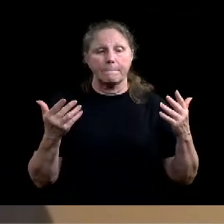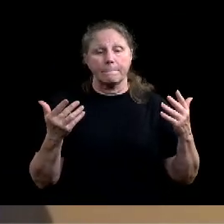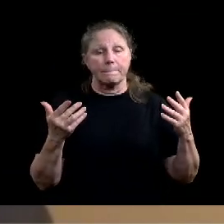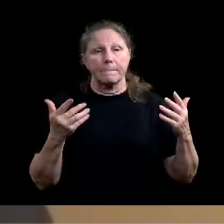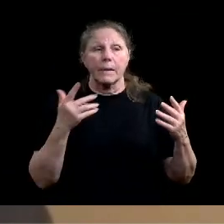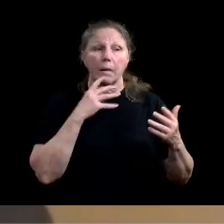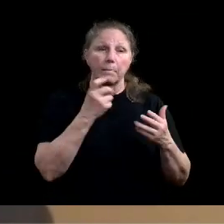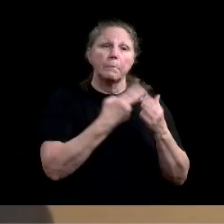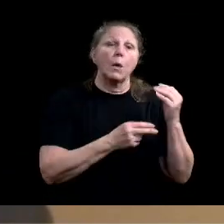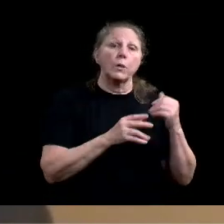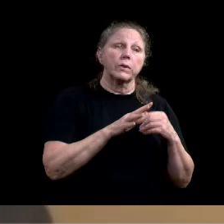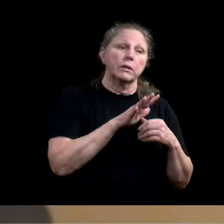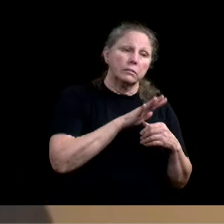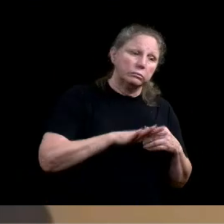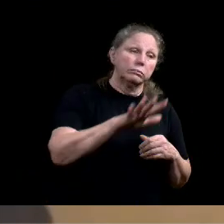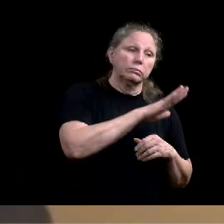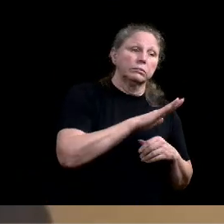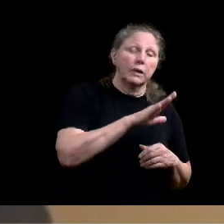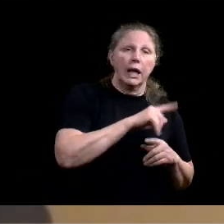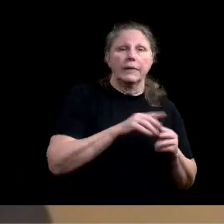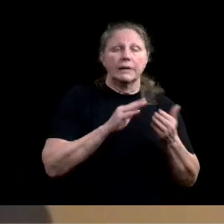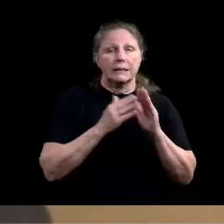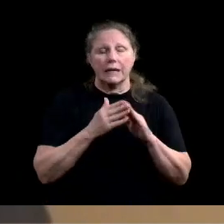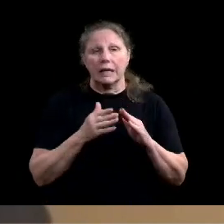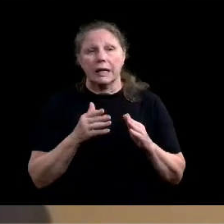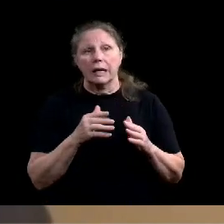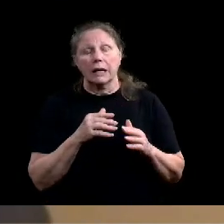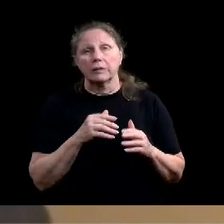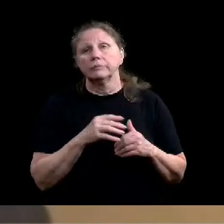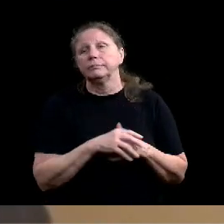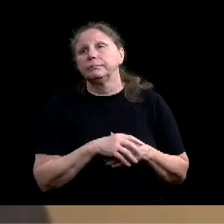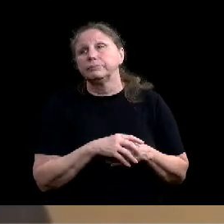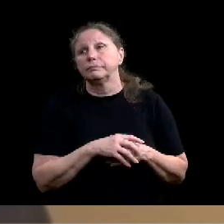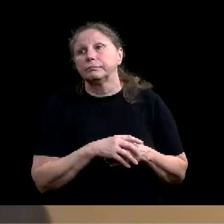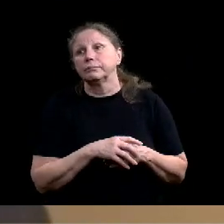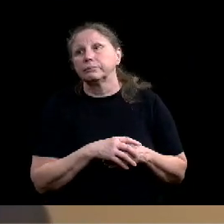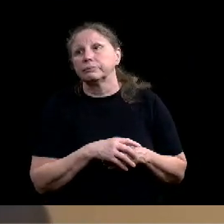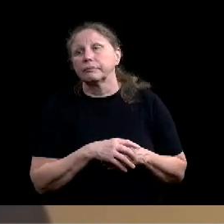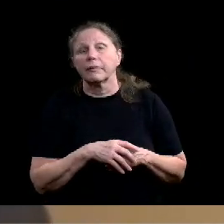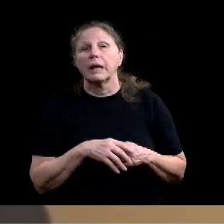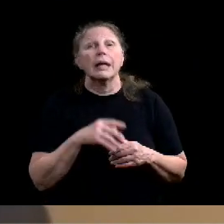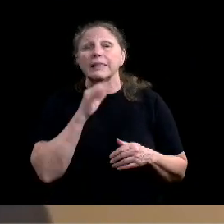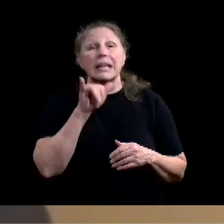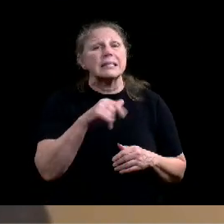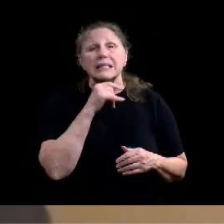that being something that we would want to. That would be a last ditch